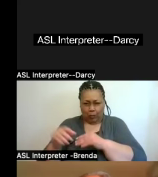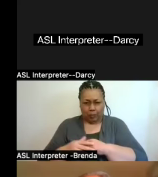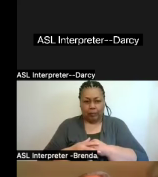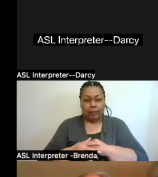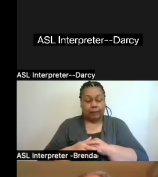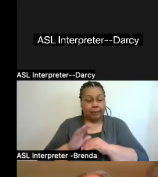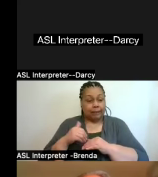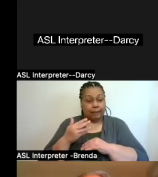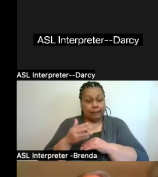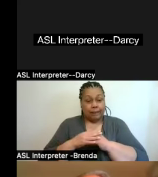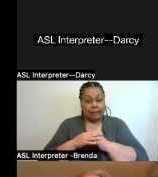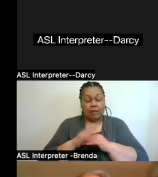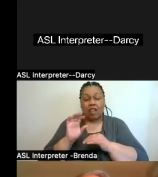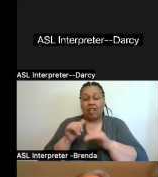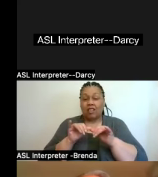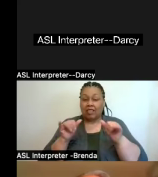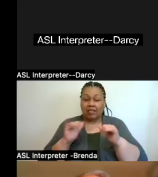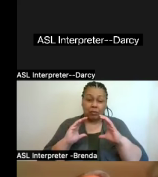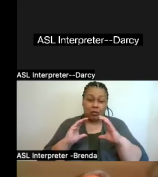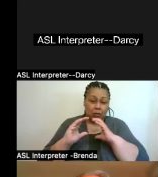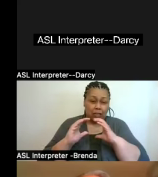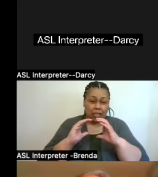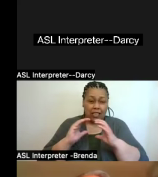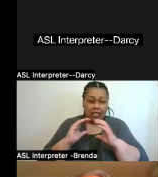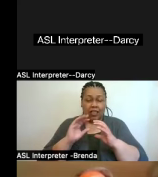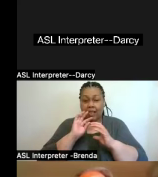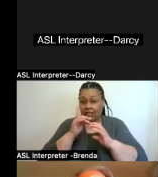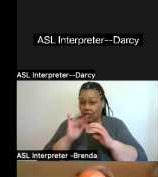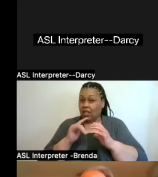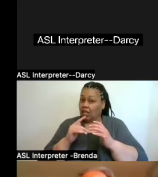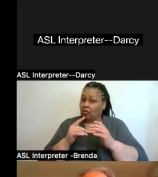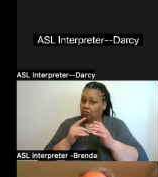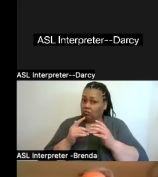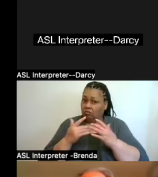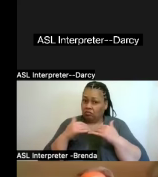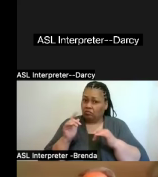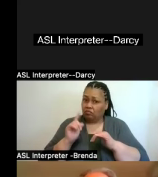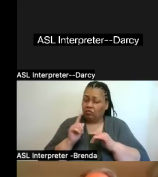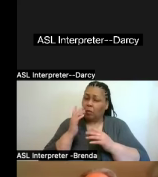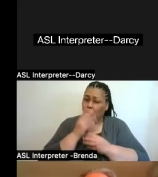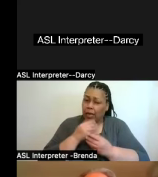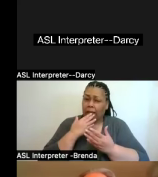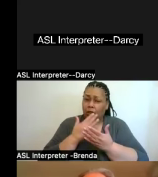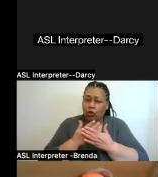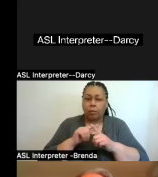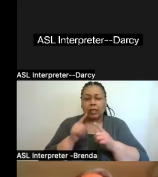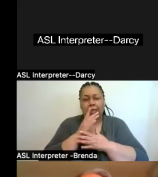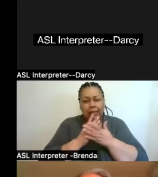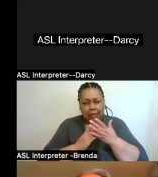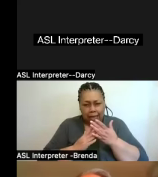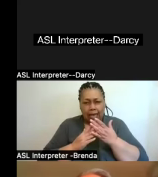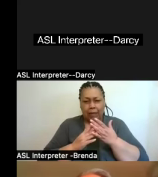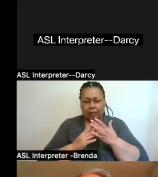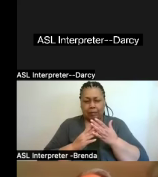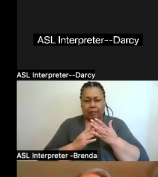And then some other systems, in communications, they actually performed pretty well. However, there were some notable service outages for